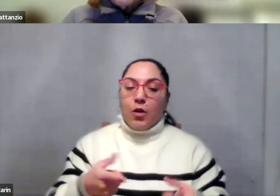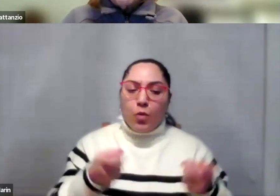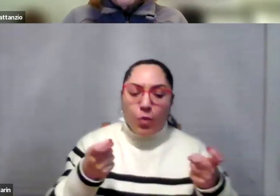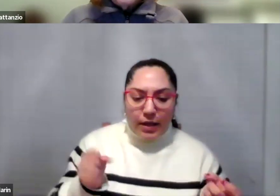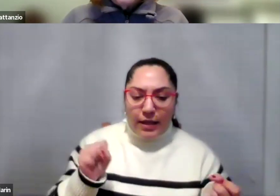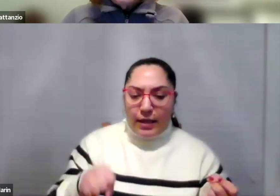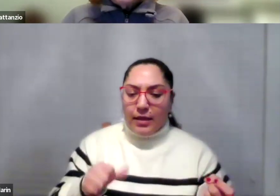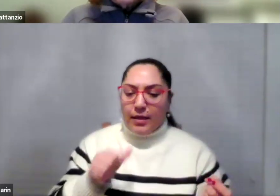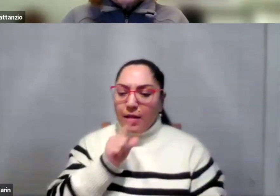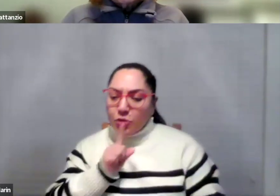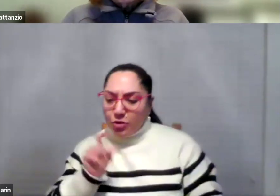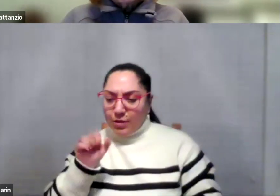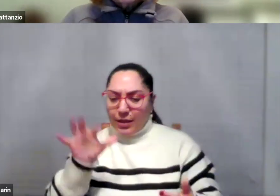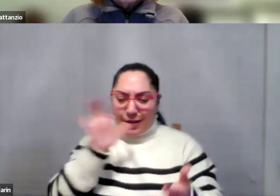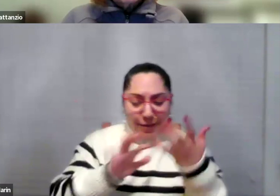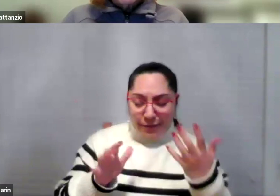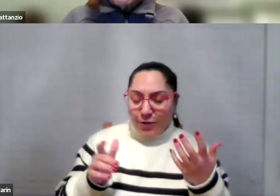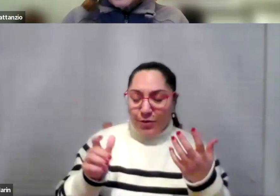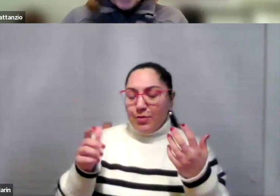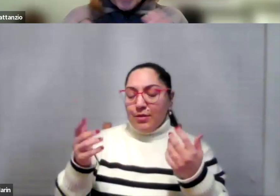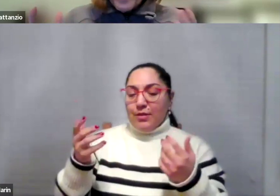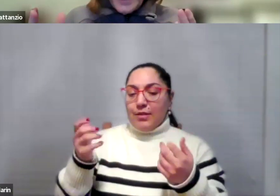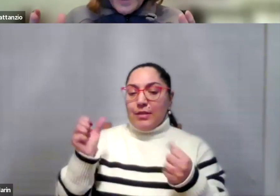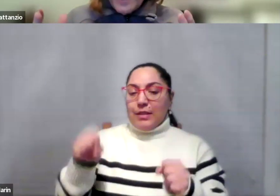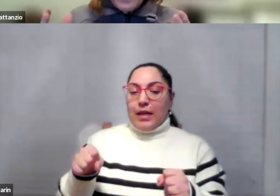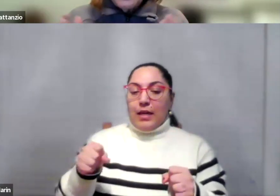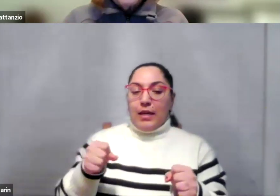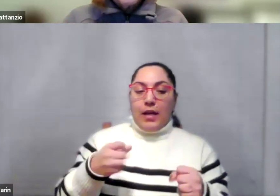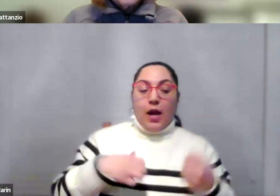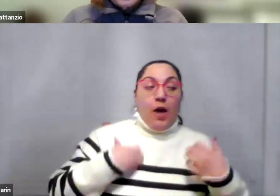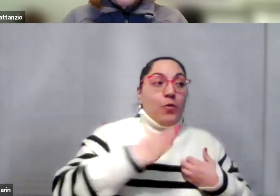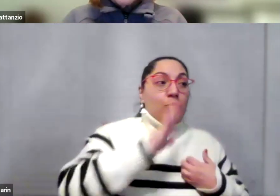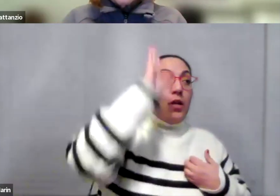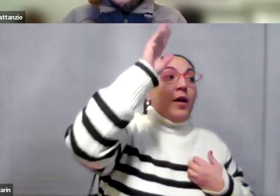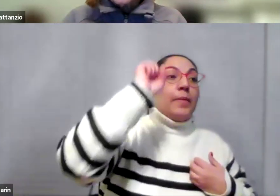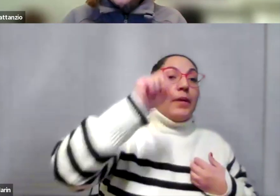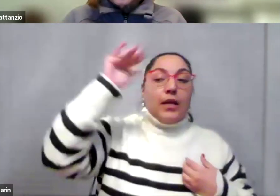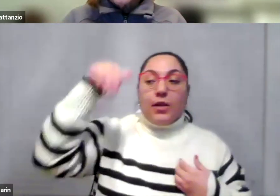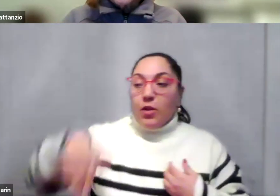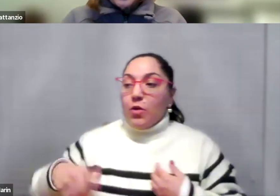be, you know, with social media, there's a lot